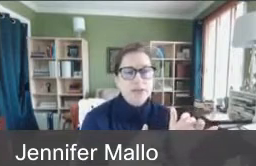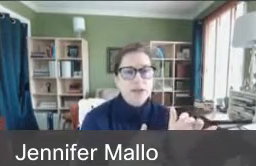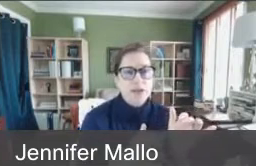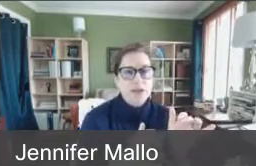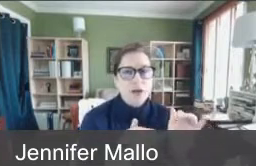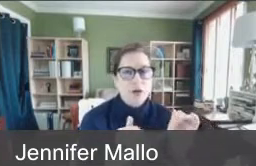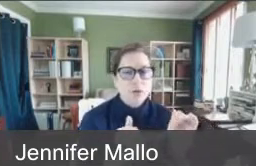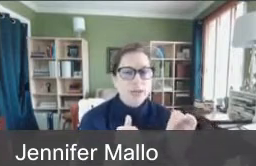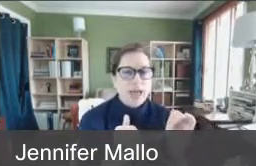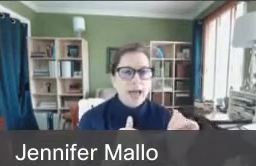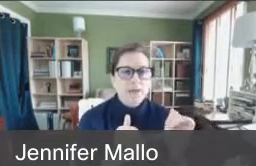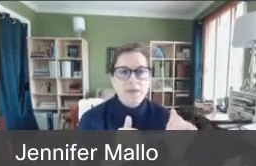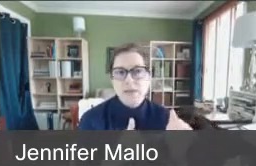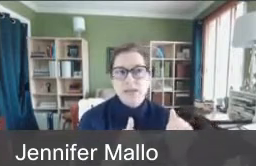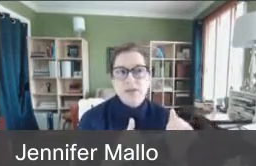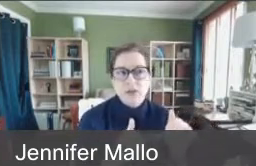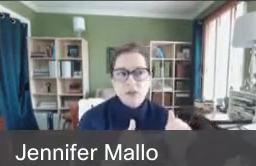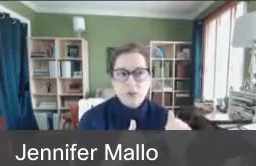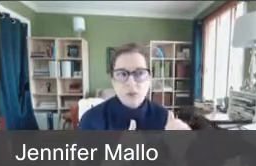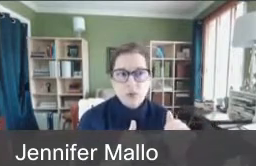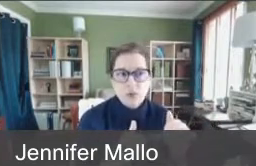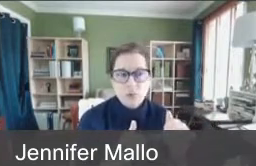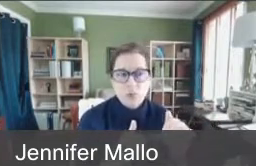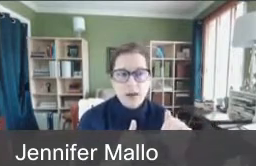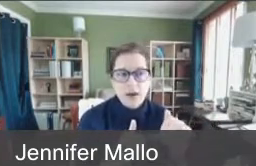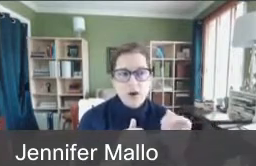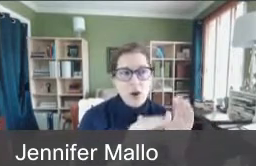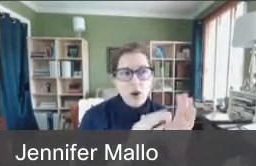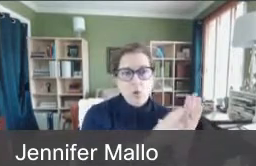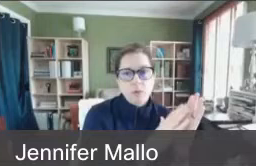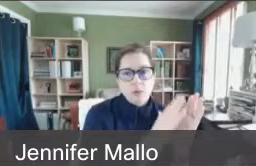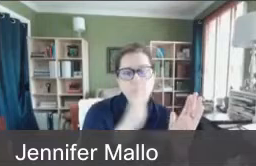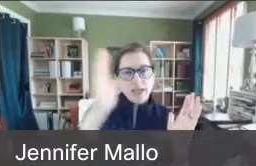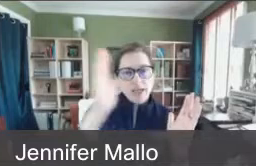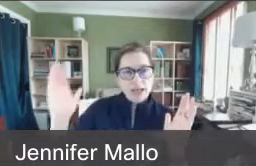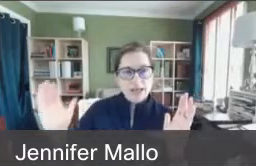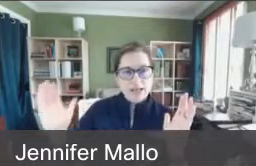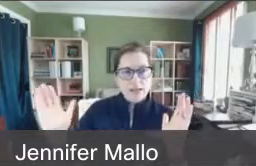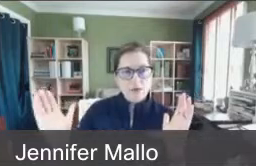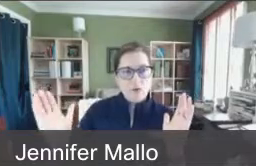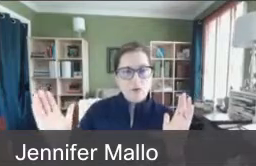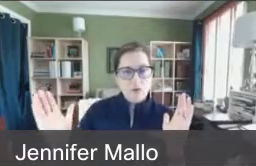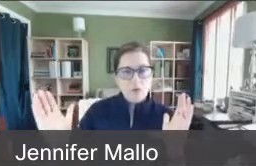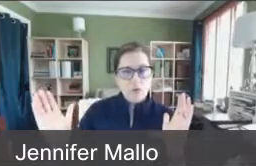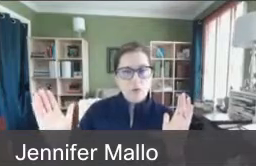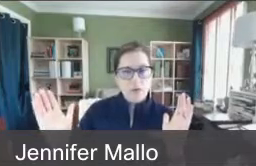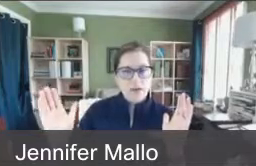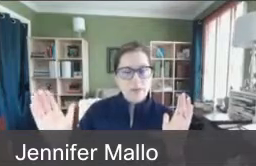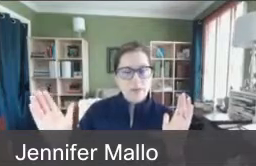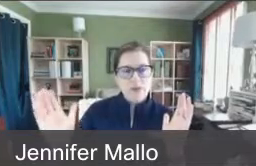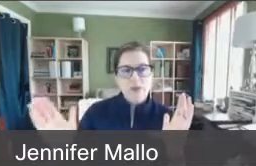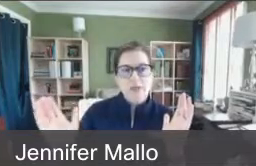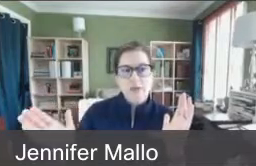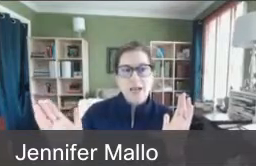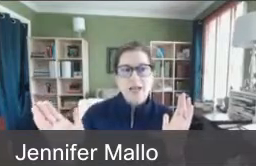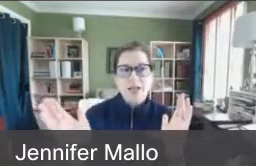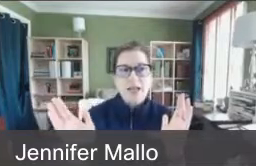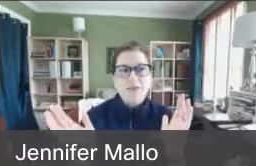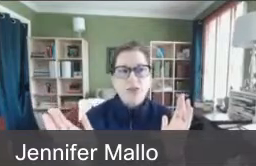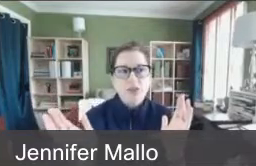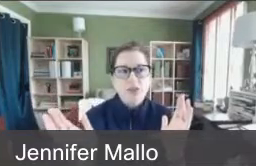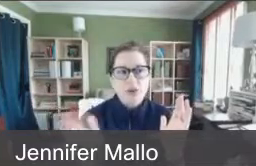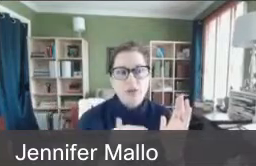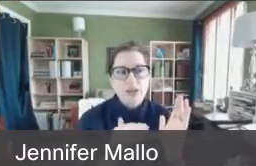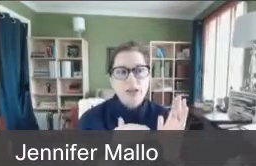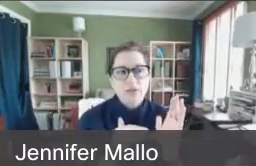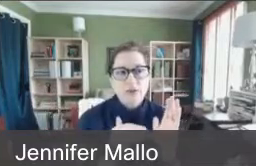is only at 15 of our schools, where when we're looking at the number of students that we actually have